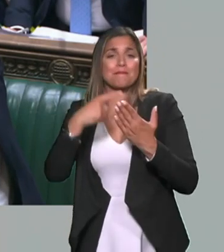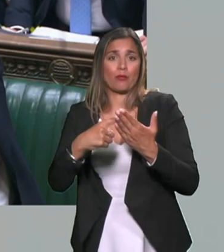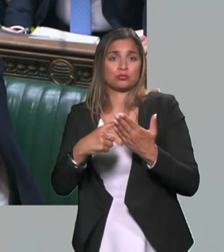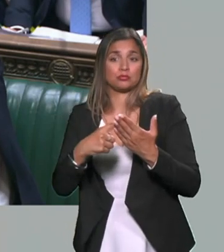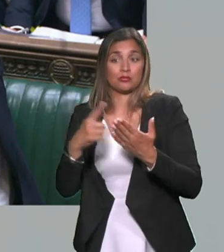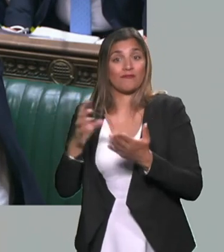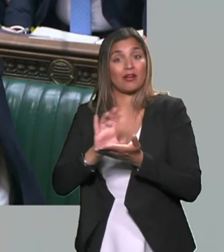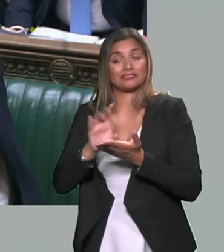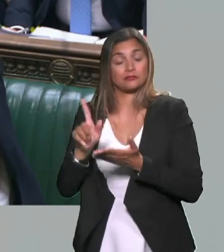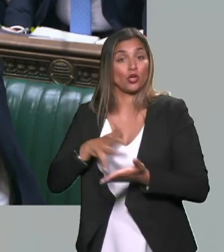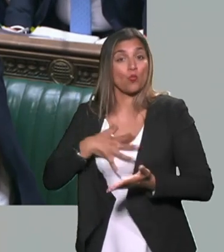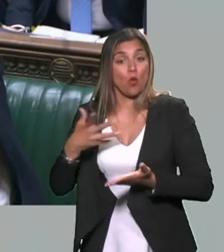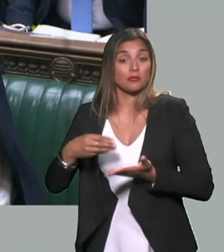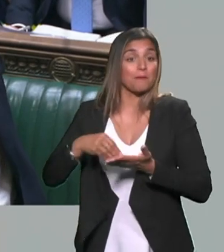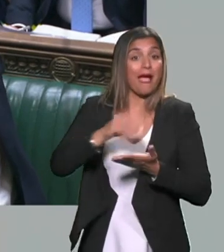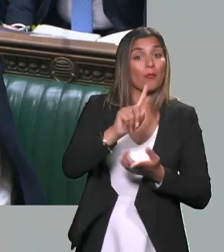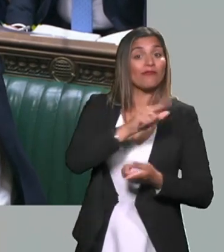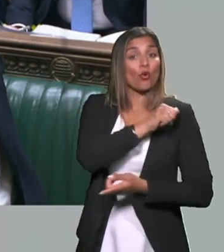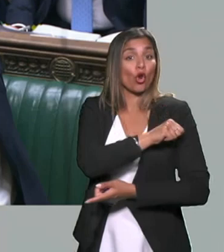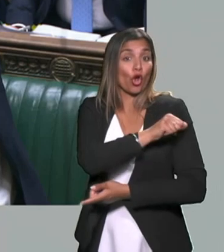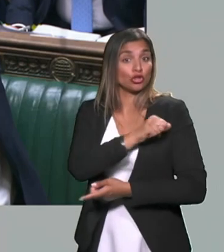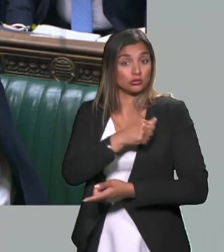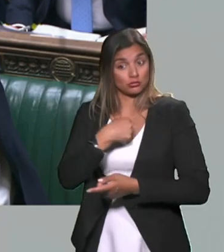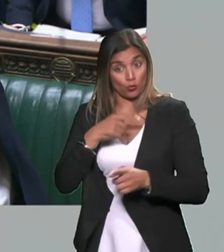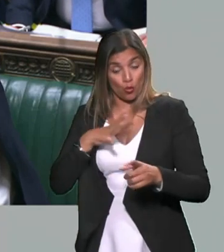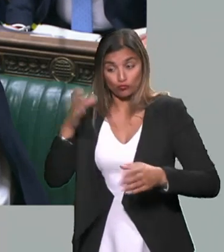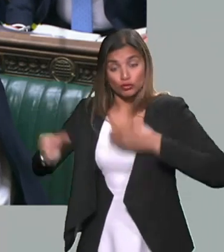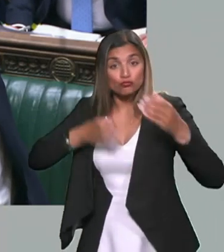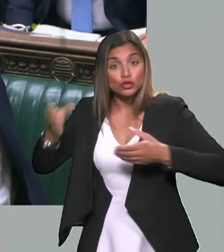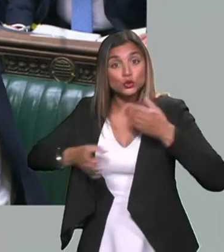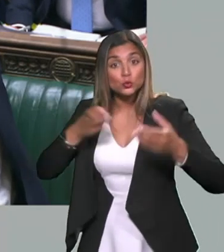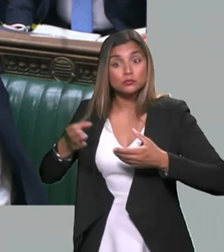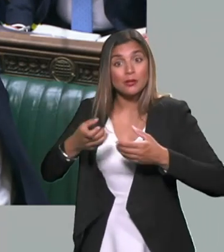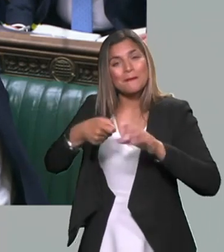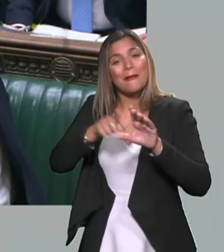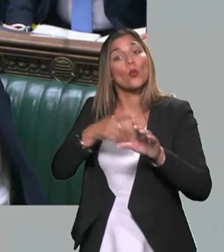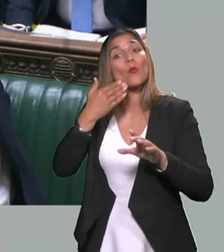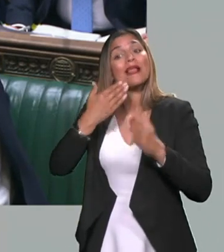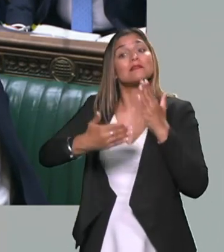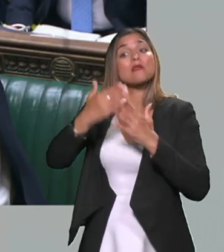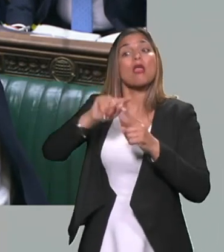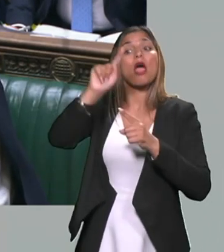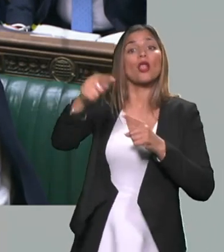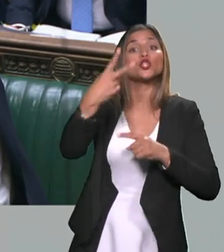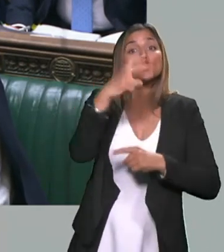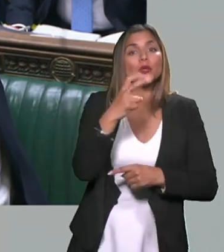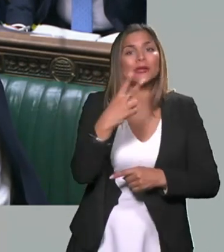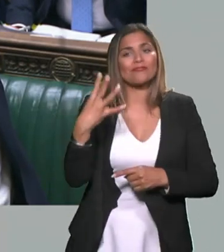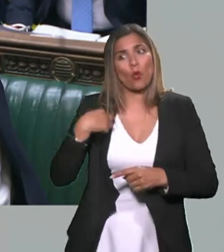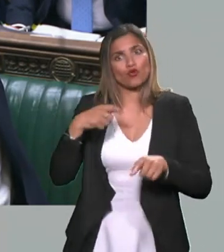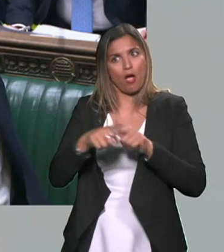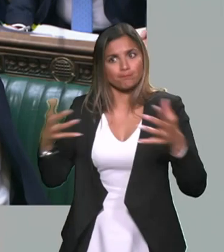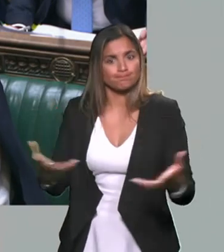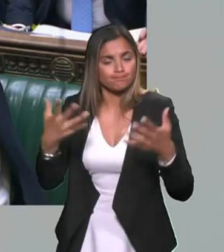50,000 nurses which we're recruiting and we will recruit by 2024, Mr Speaker, which is necessary to pay for those hospitals and